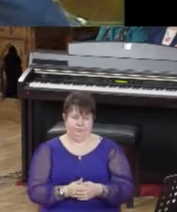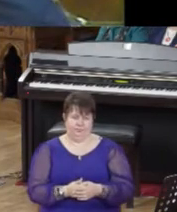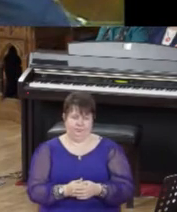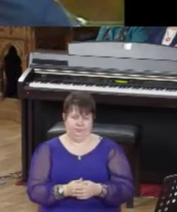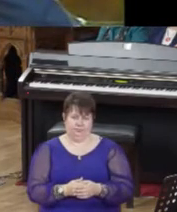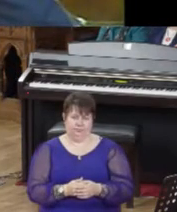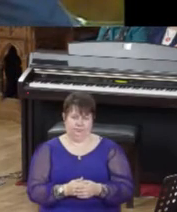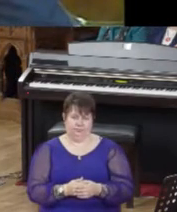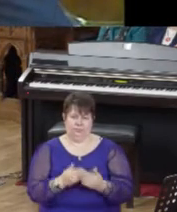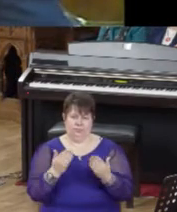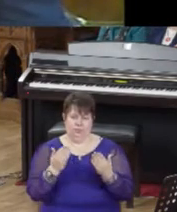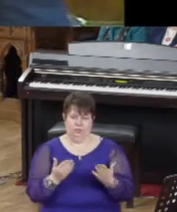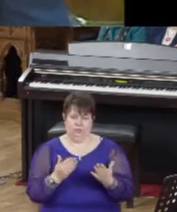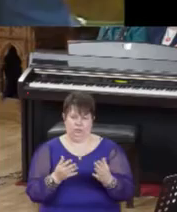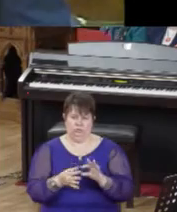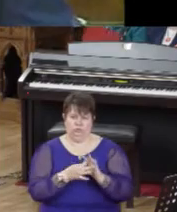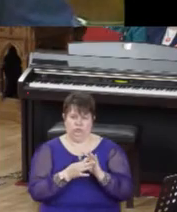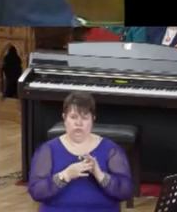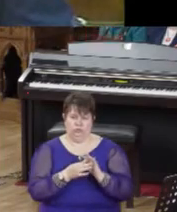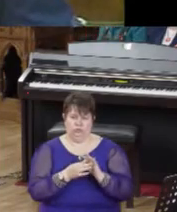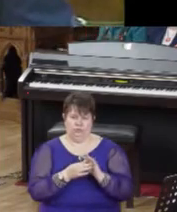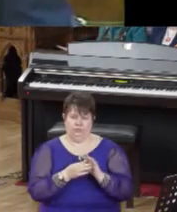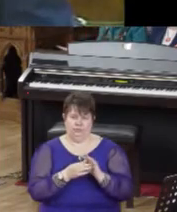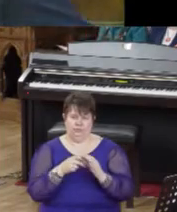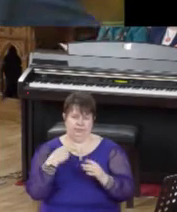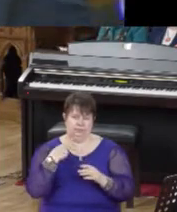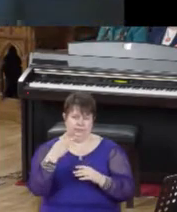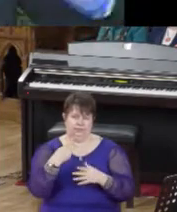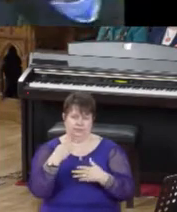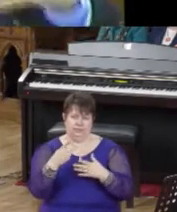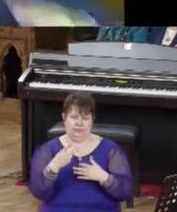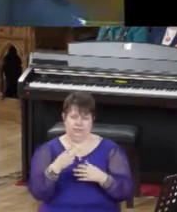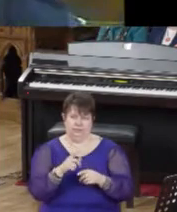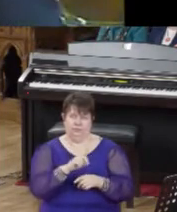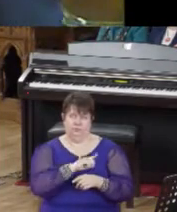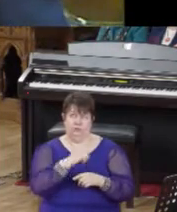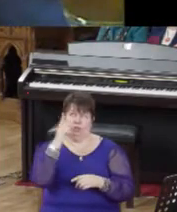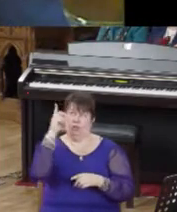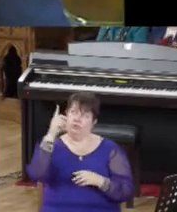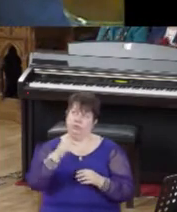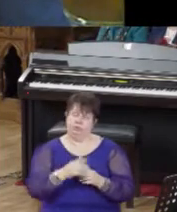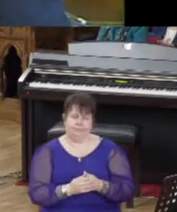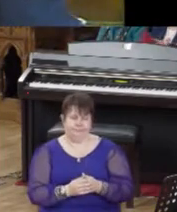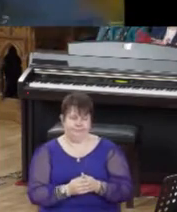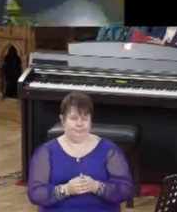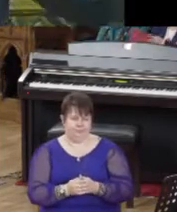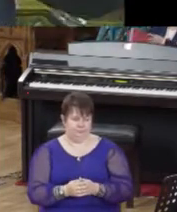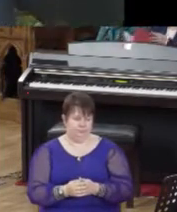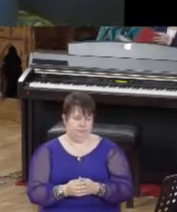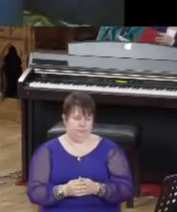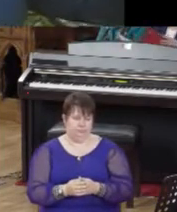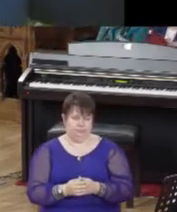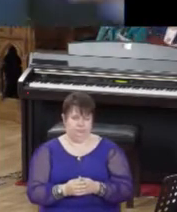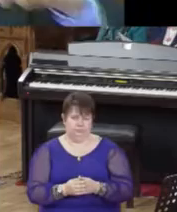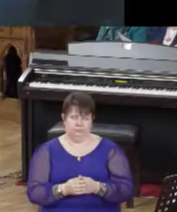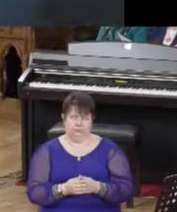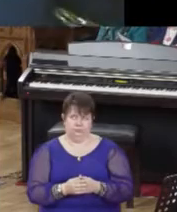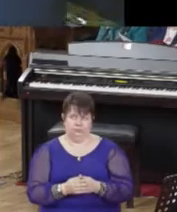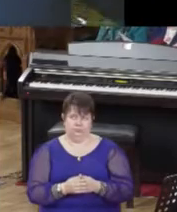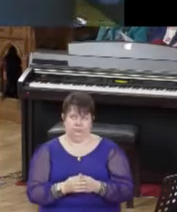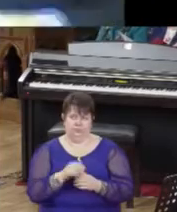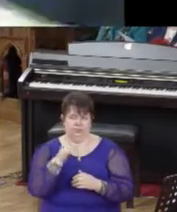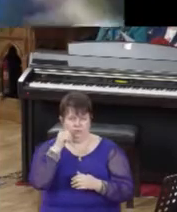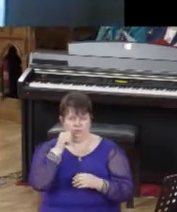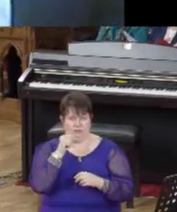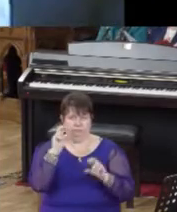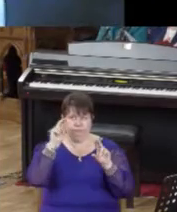We're going to join our voices together in worshipping the Lord, because that's why we're here. So maybe put all the news items on screens